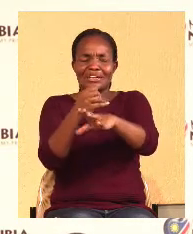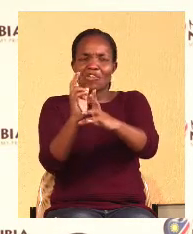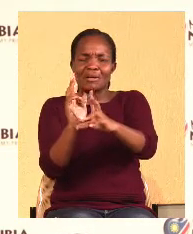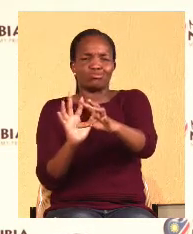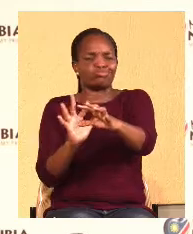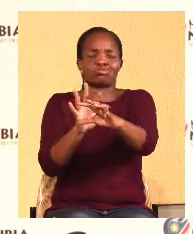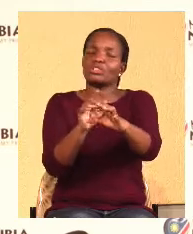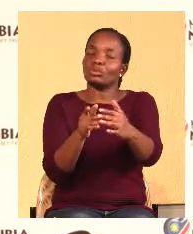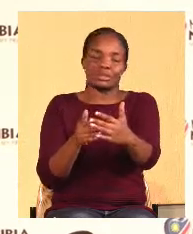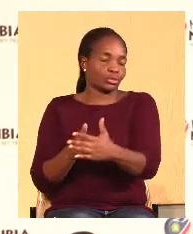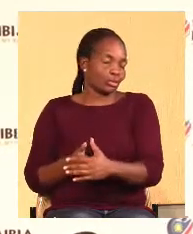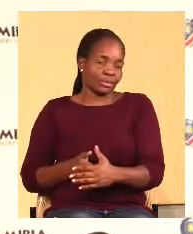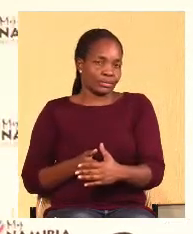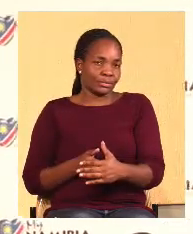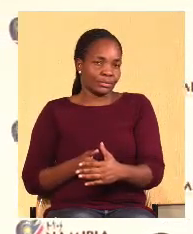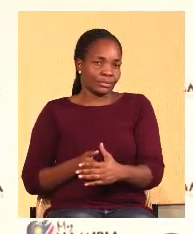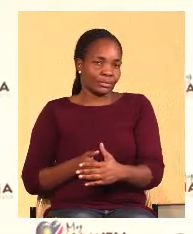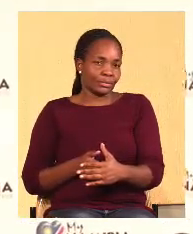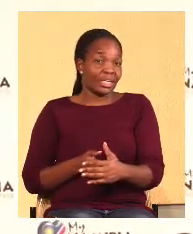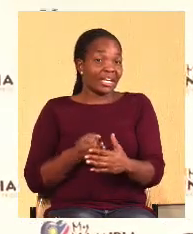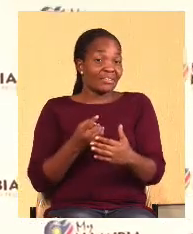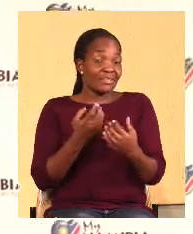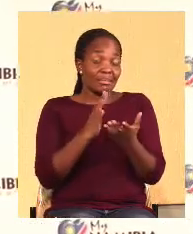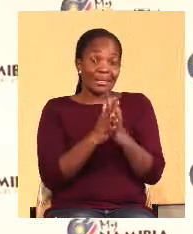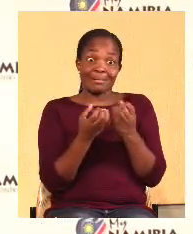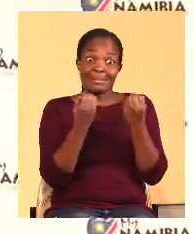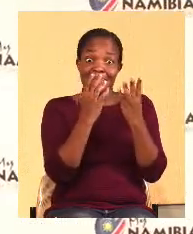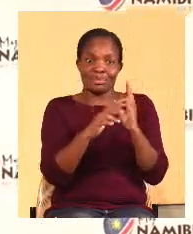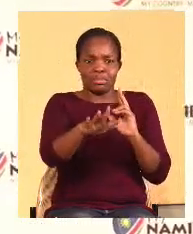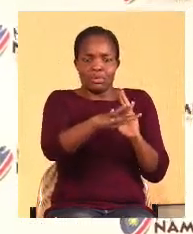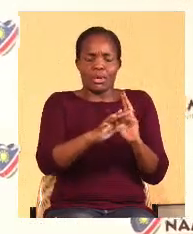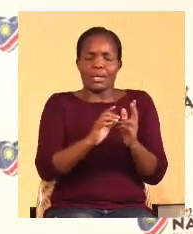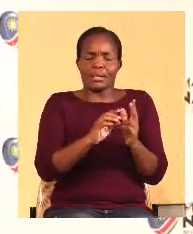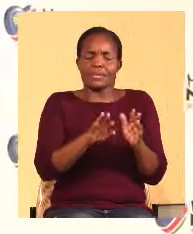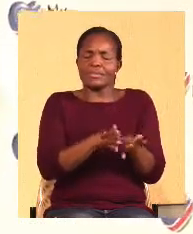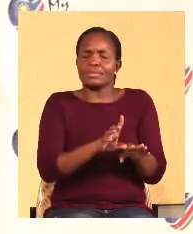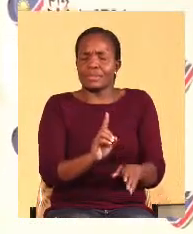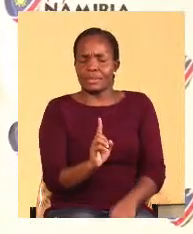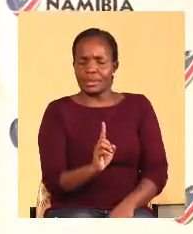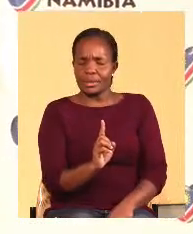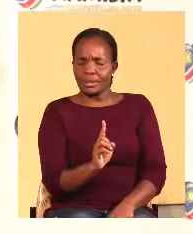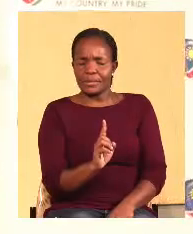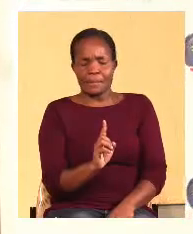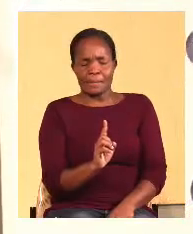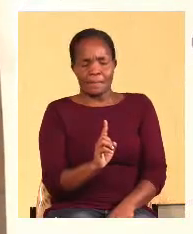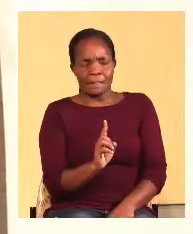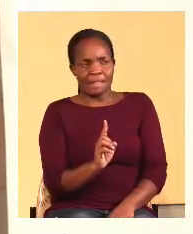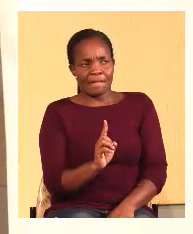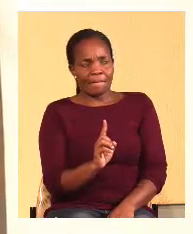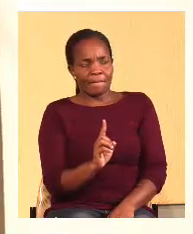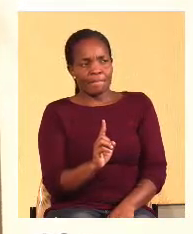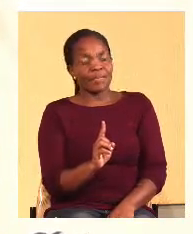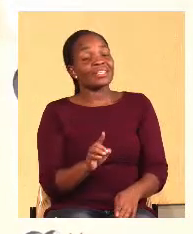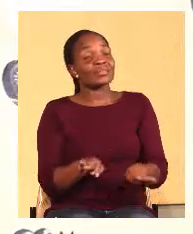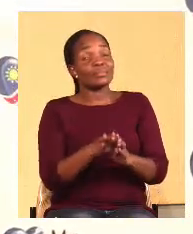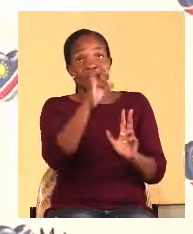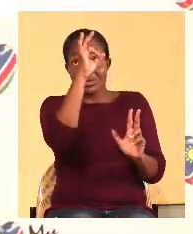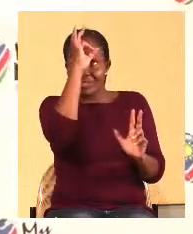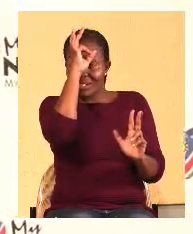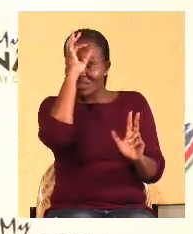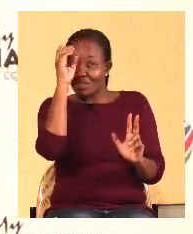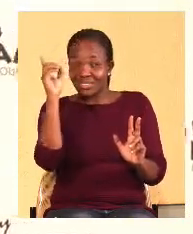don't end up actually congregating in big numbers. So then that would also make the work of the law enforcement officers